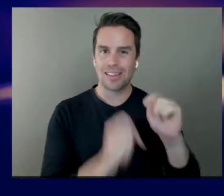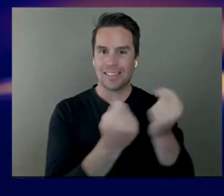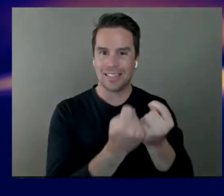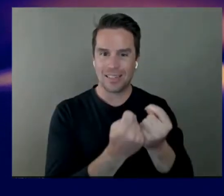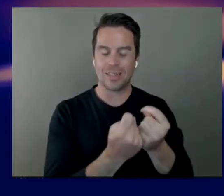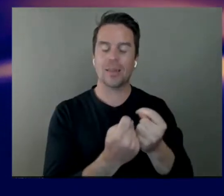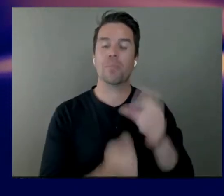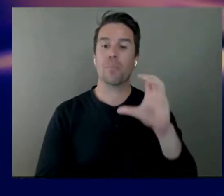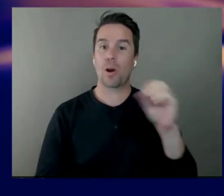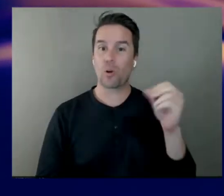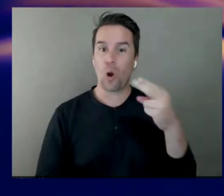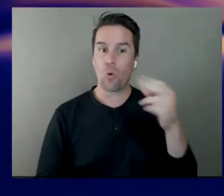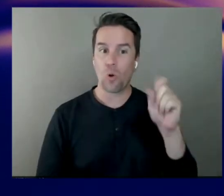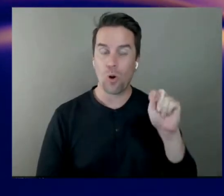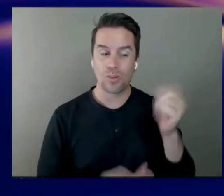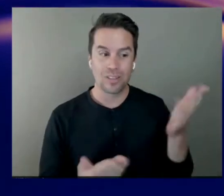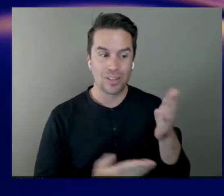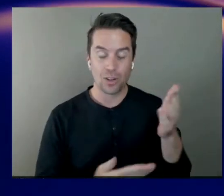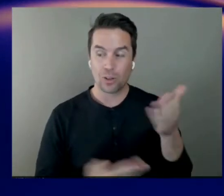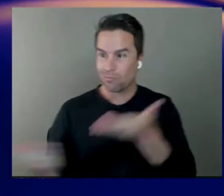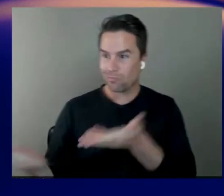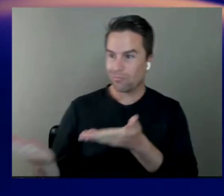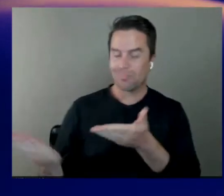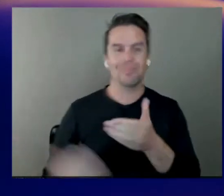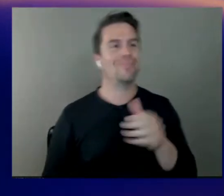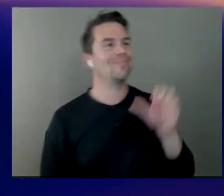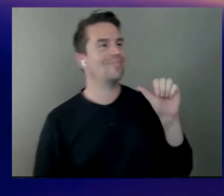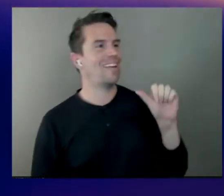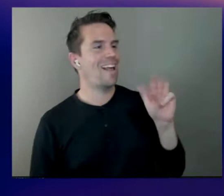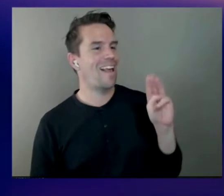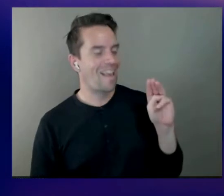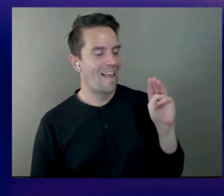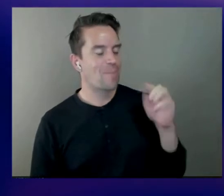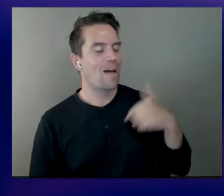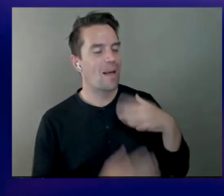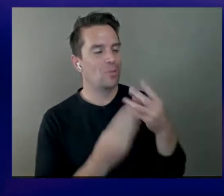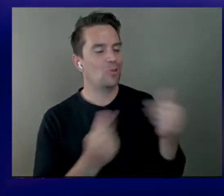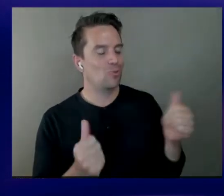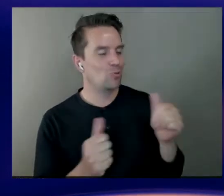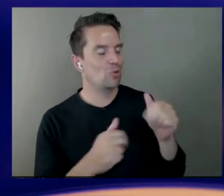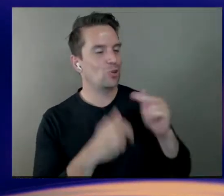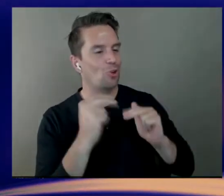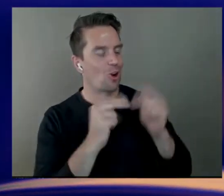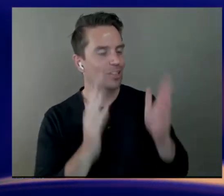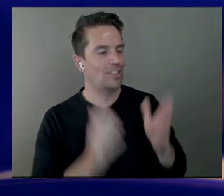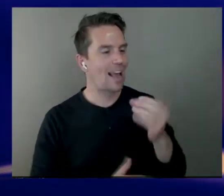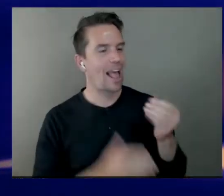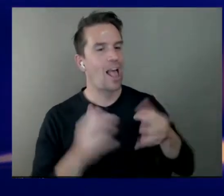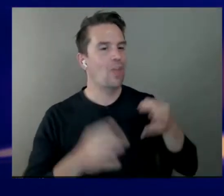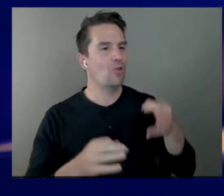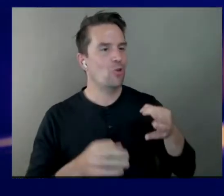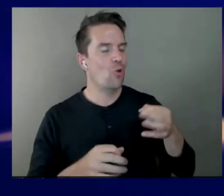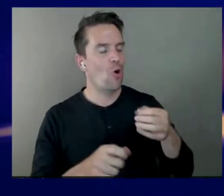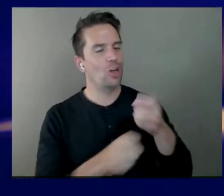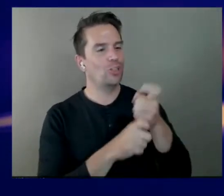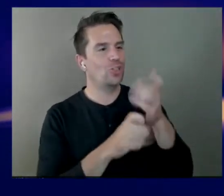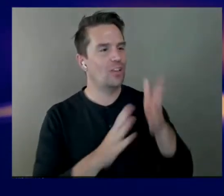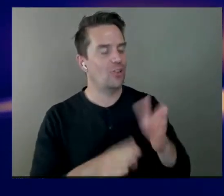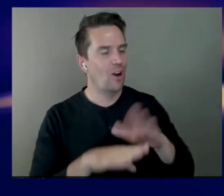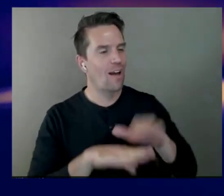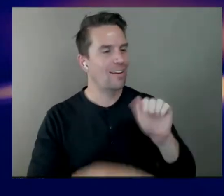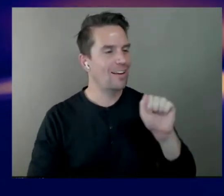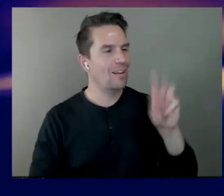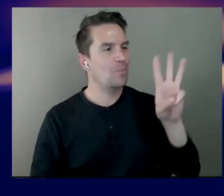want to introduce yourself? Yeah, I'm AM Grabelny, Solution Architect and Court Jester of AWS On Air. Awesome. I titled